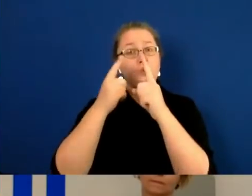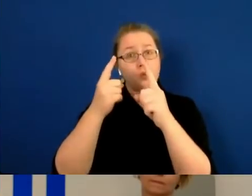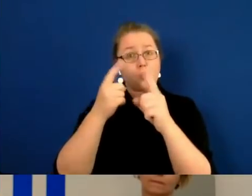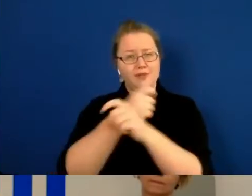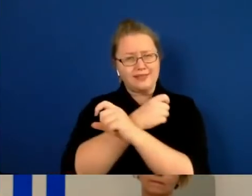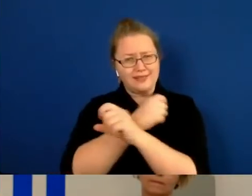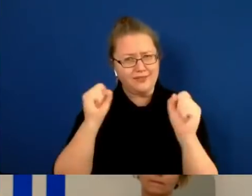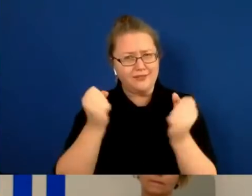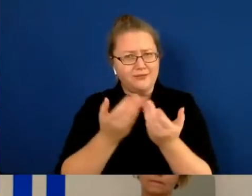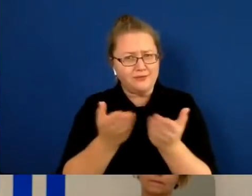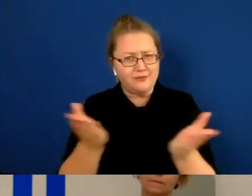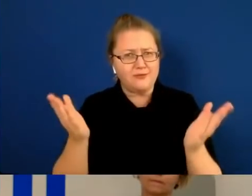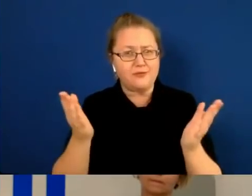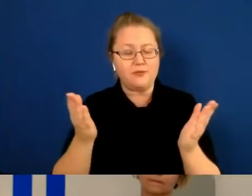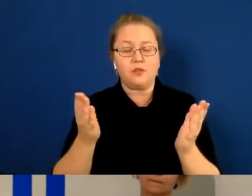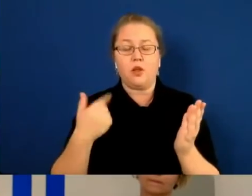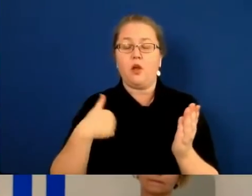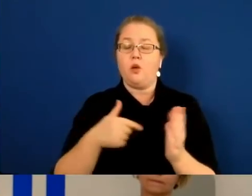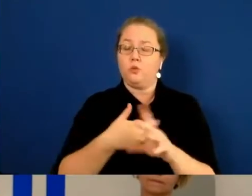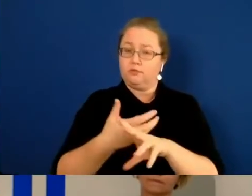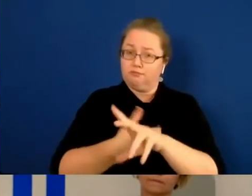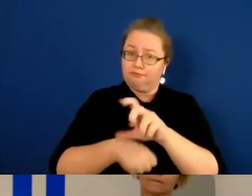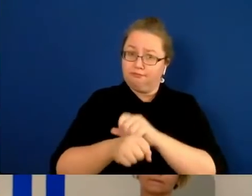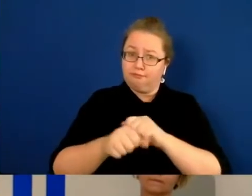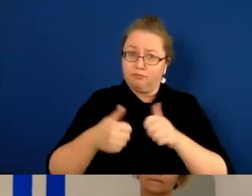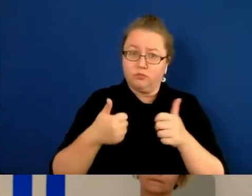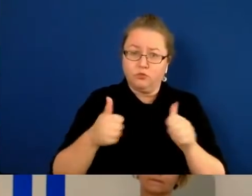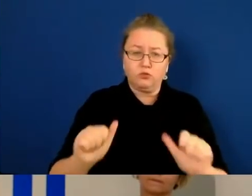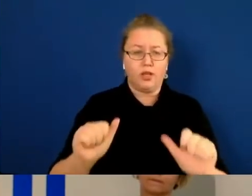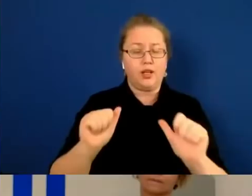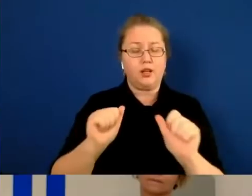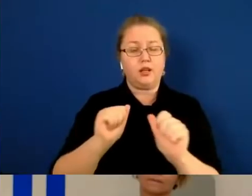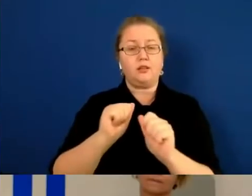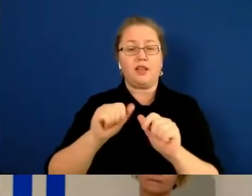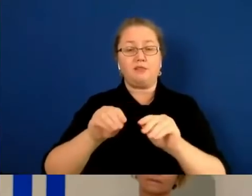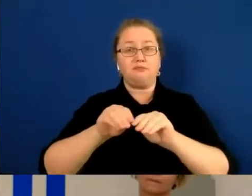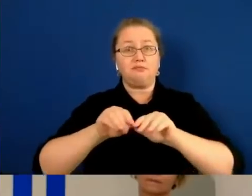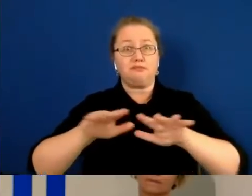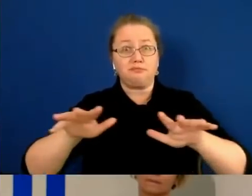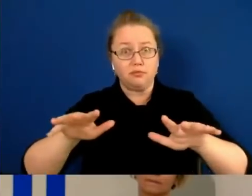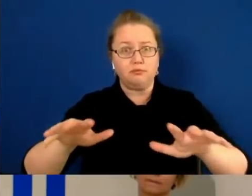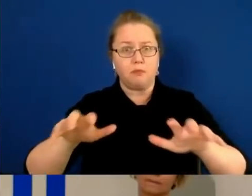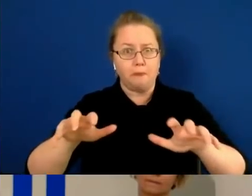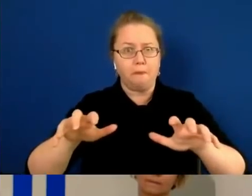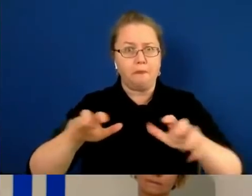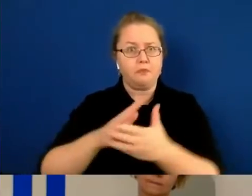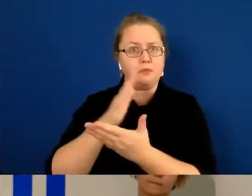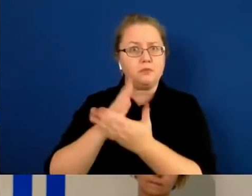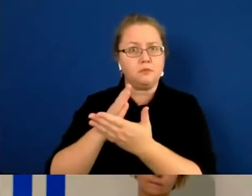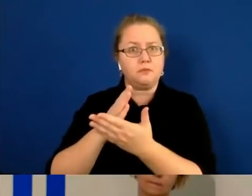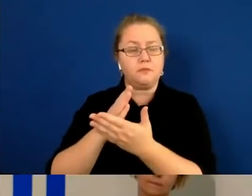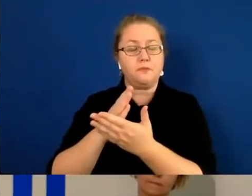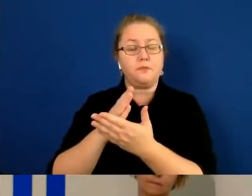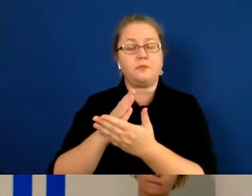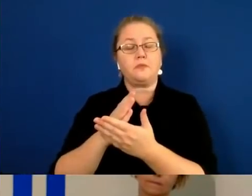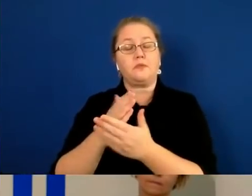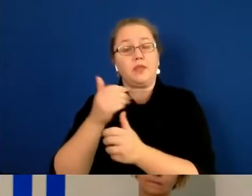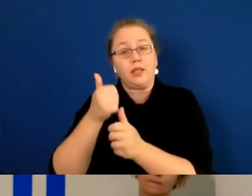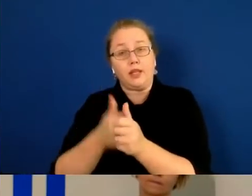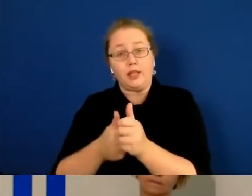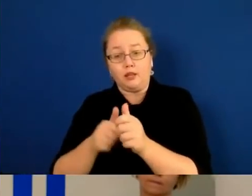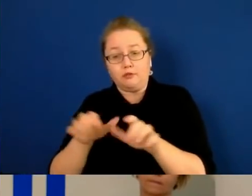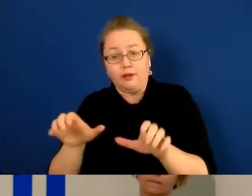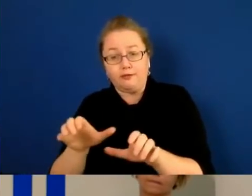full effort to step up, step in, and stop the spread. No place in BC goes it alone in a global pandemic. Every